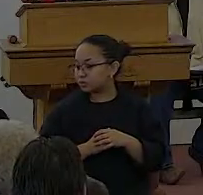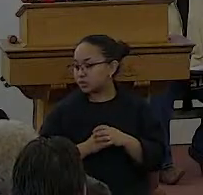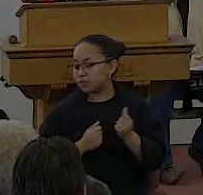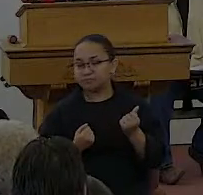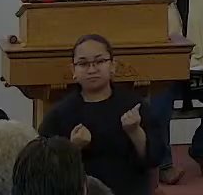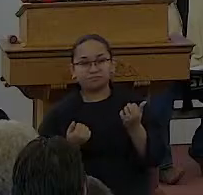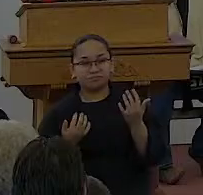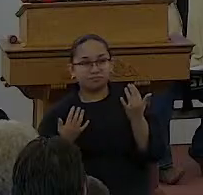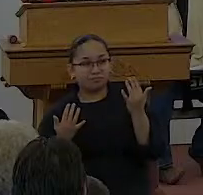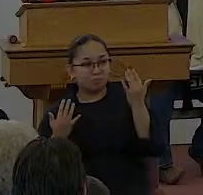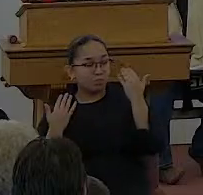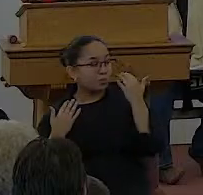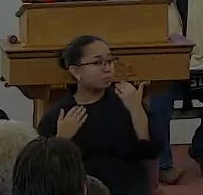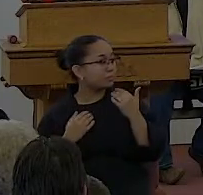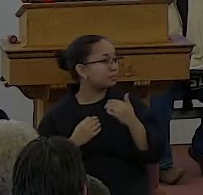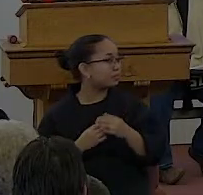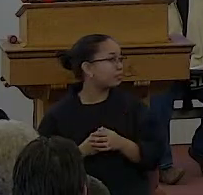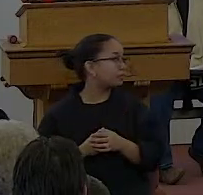exasperation,